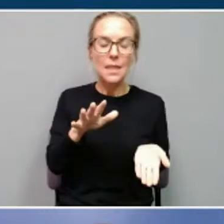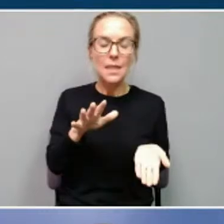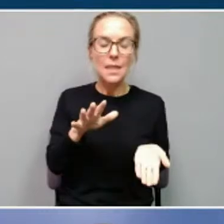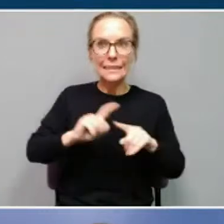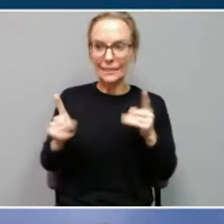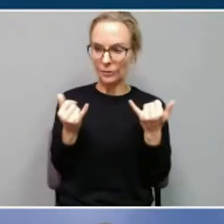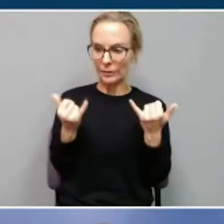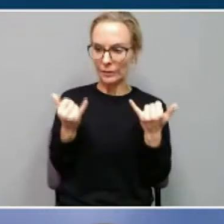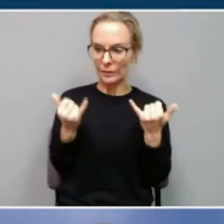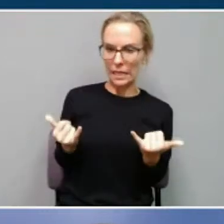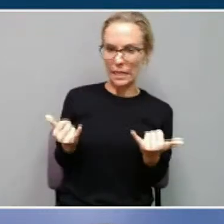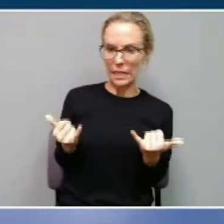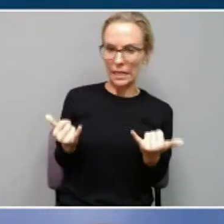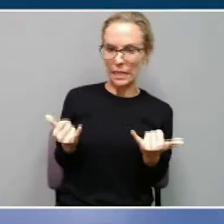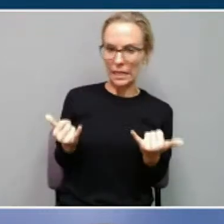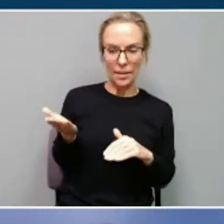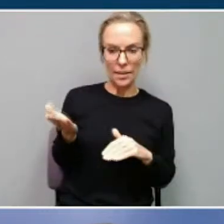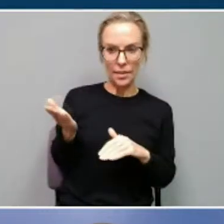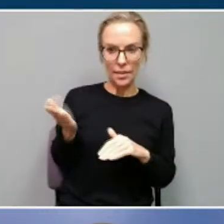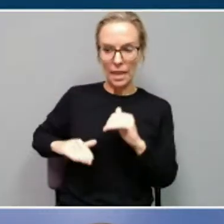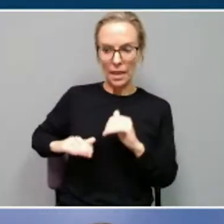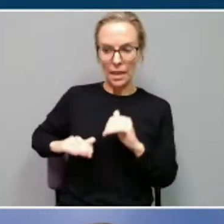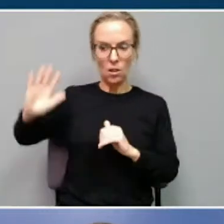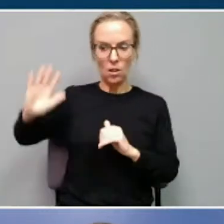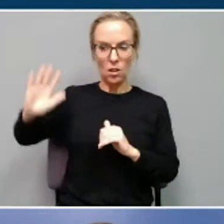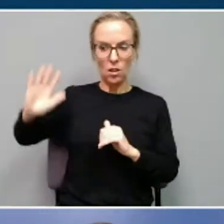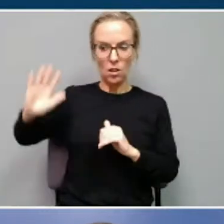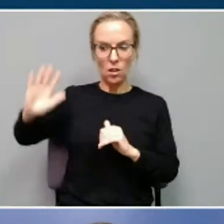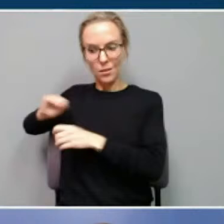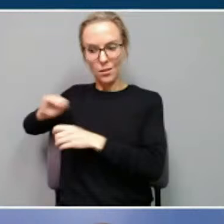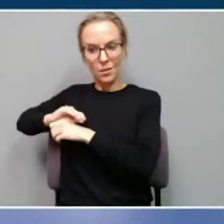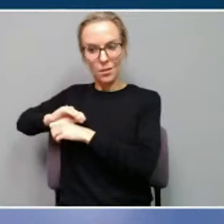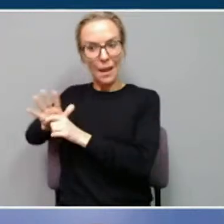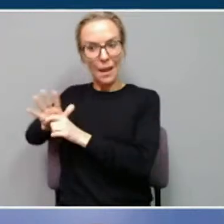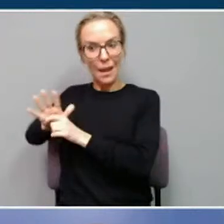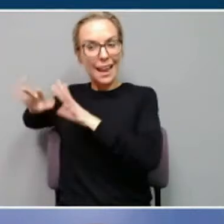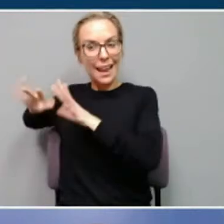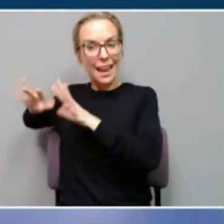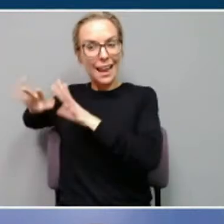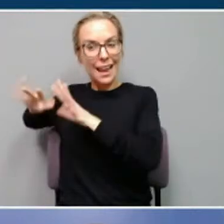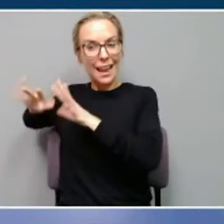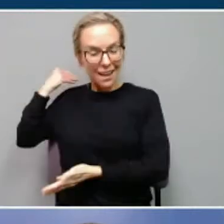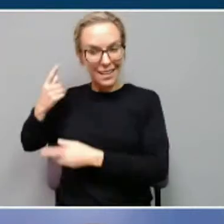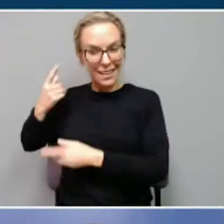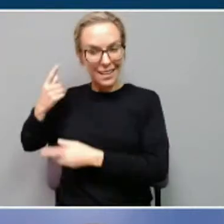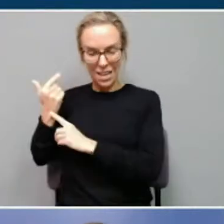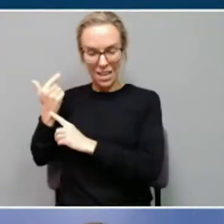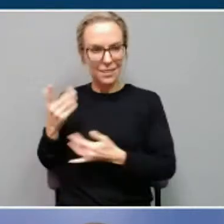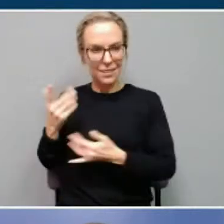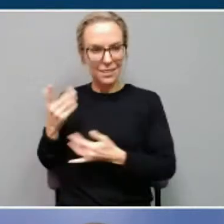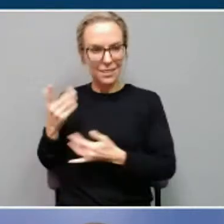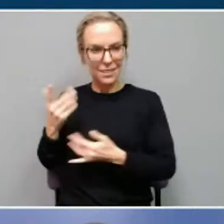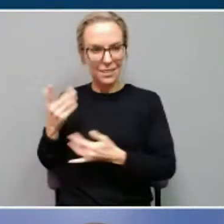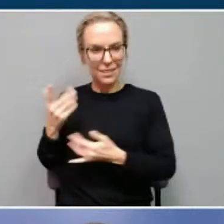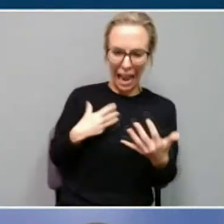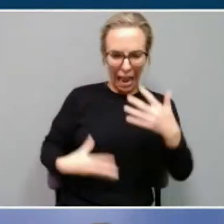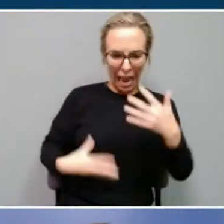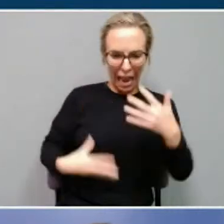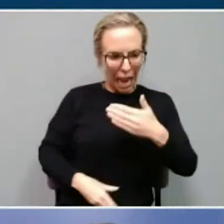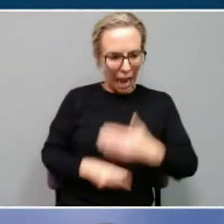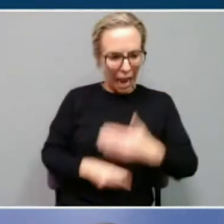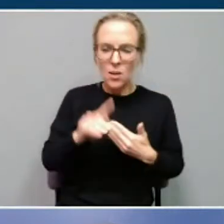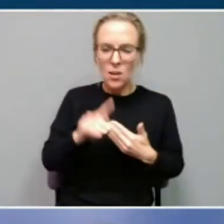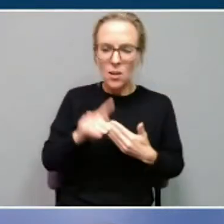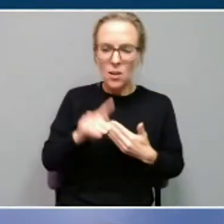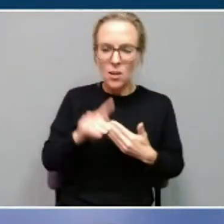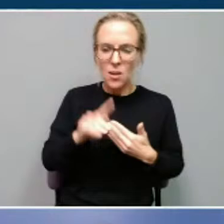now than it was earlier, except that we have extra tools, right? We had things like social distancing and masking, which before was